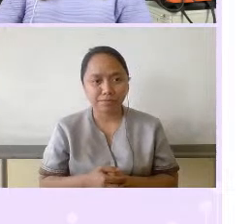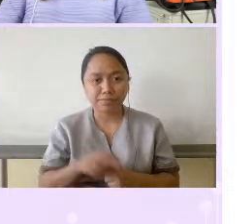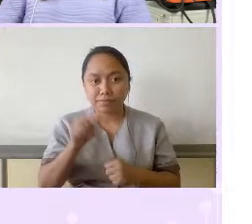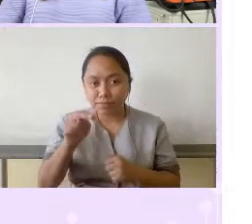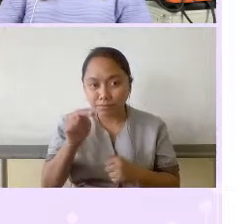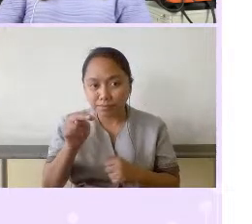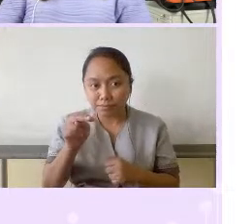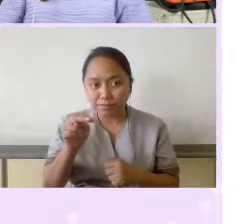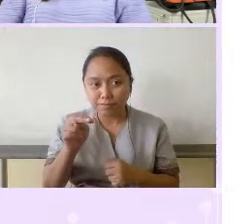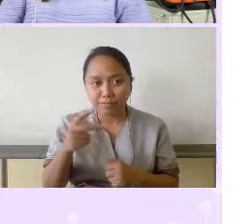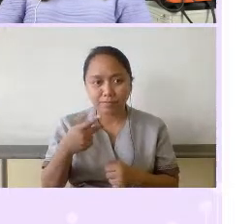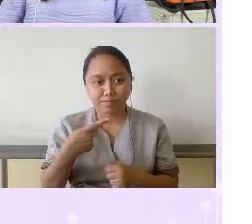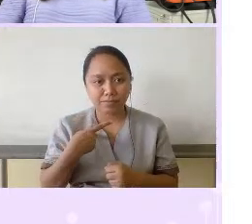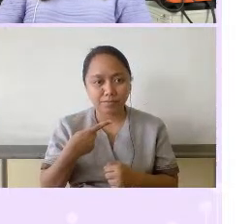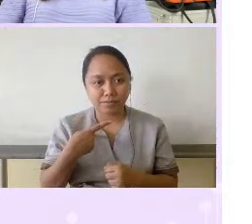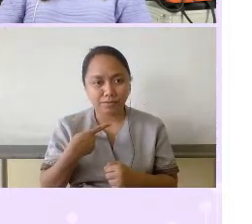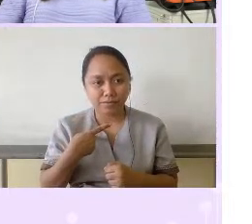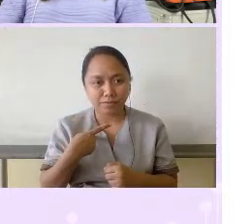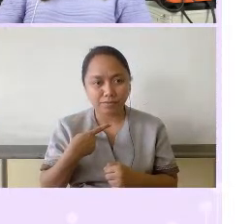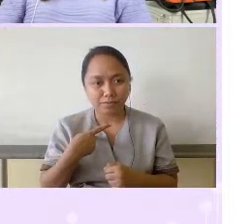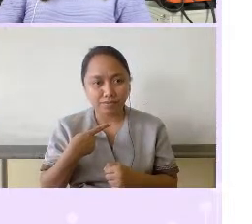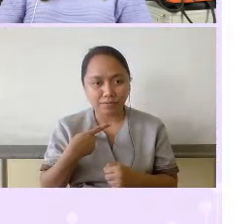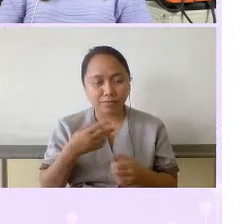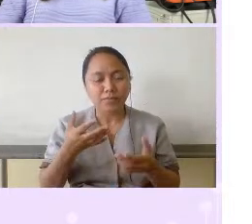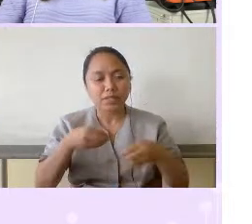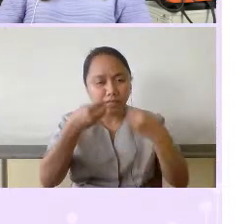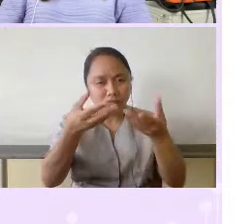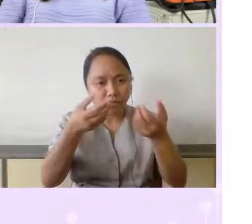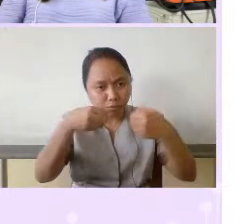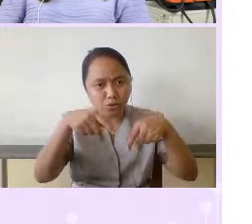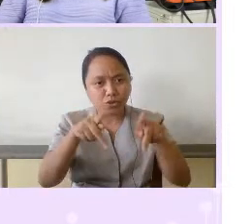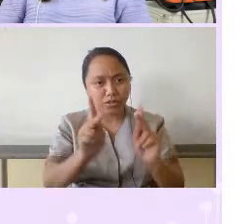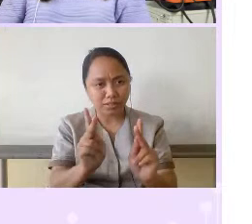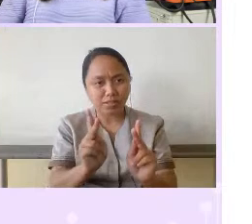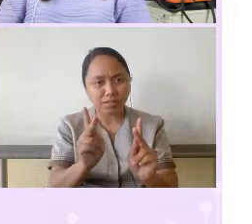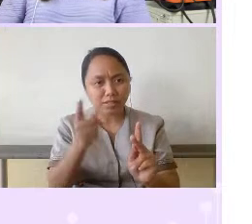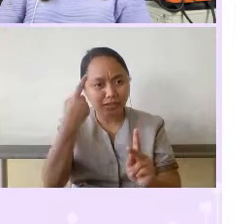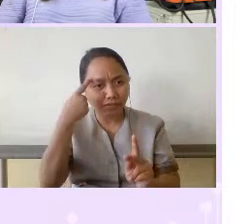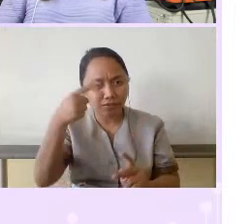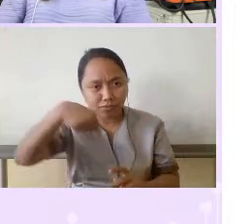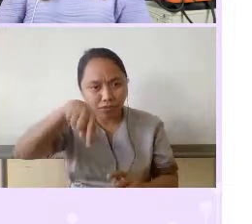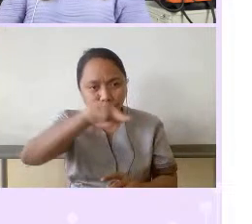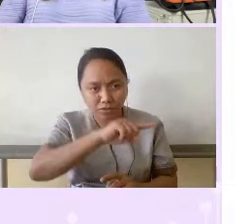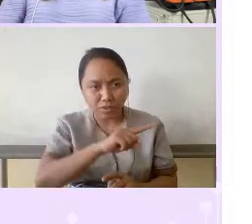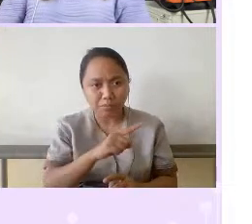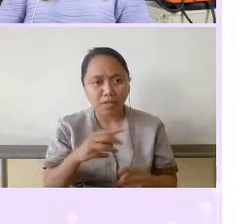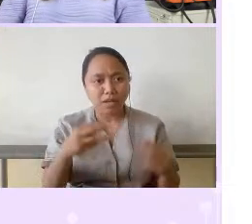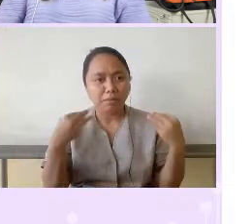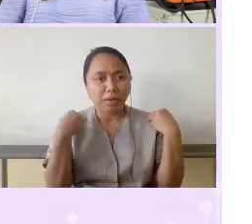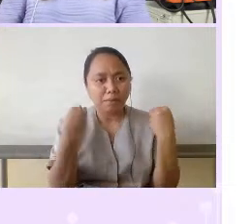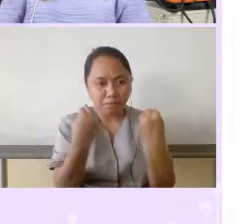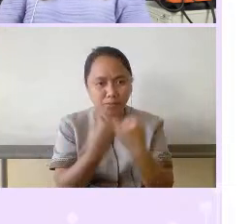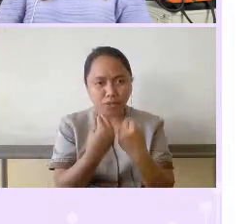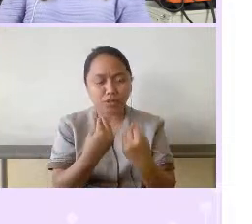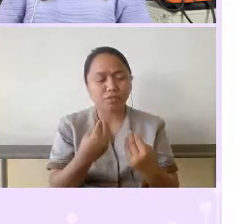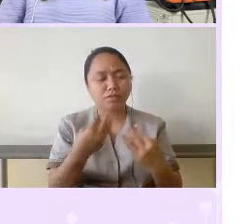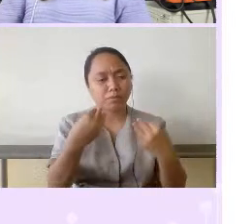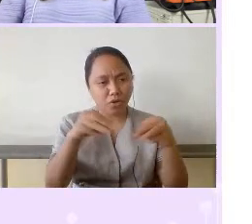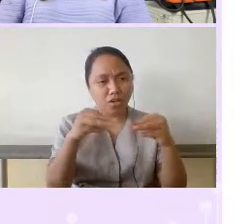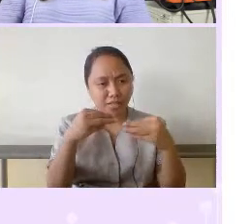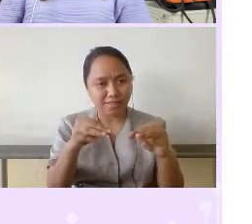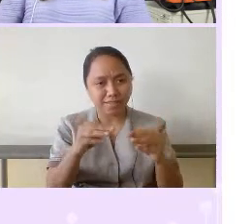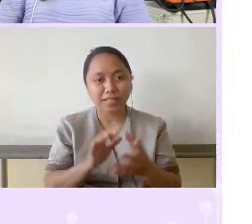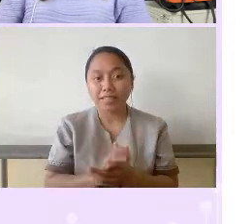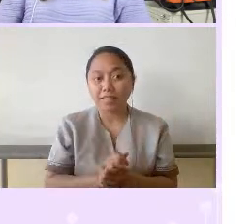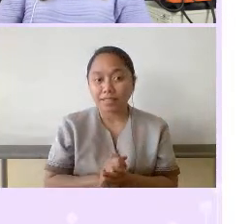rural communities, and increase opportunities to marginalized and vulnerable members of the labor market. So we have po